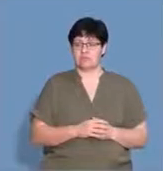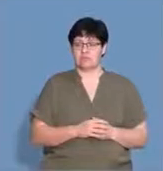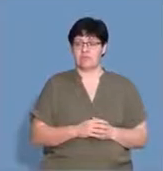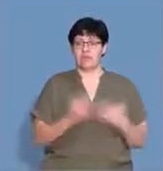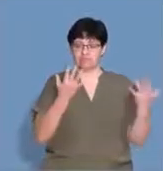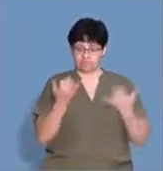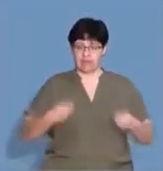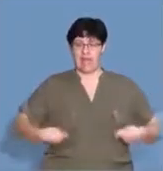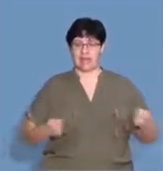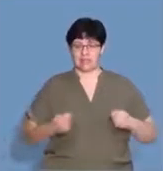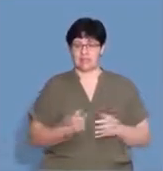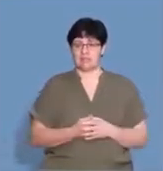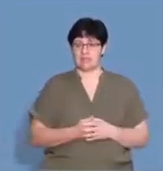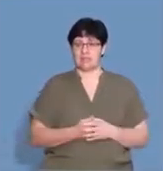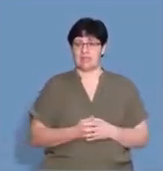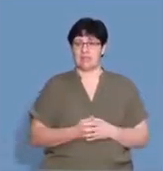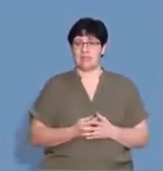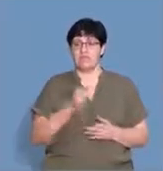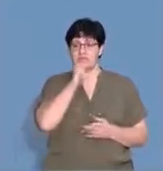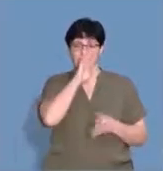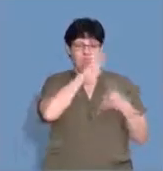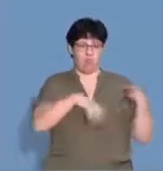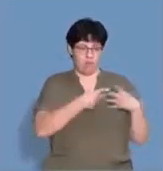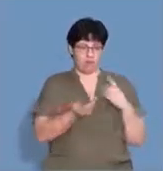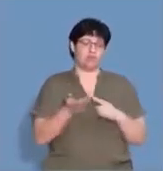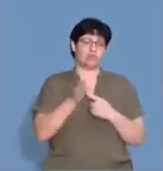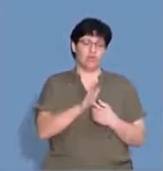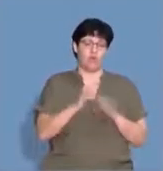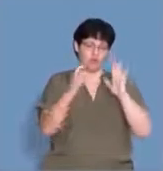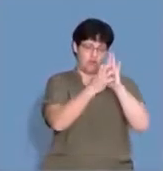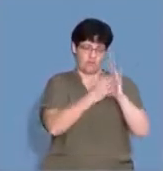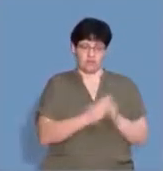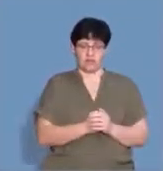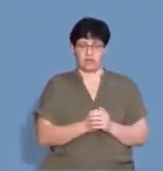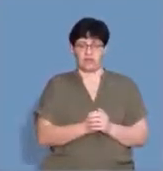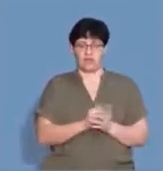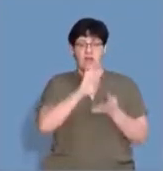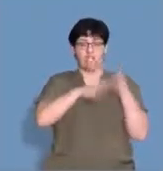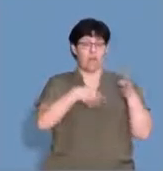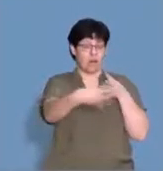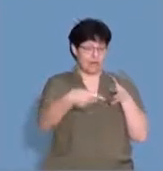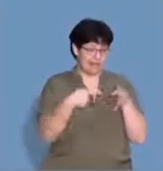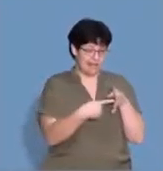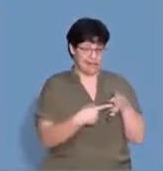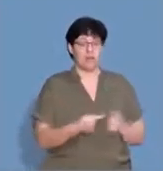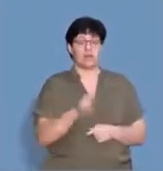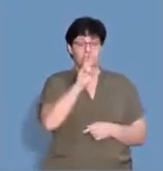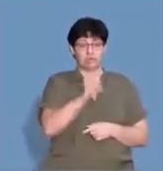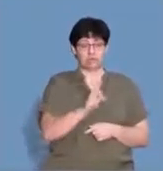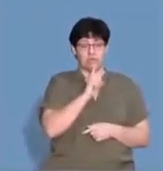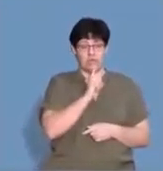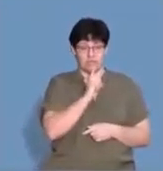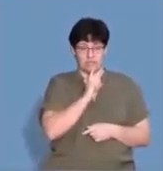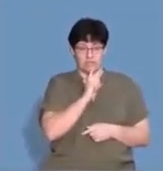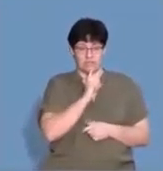work out my expenses. I'm going to do it with a formula and then I'm going to show it to you on the graph. So the formula for my expenses was 2,000